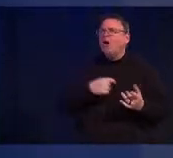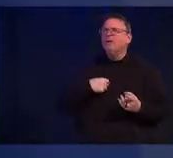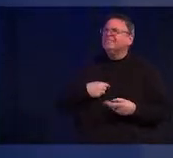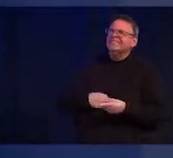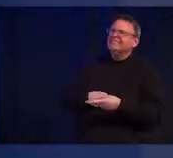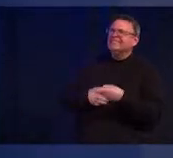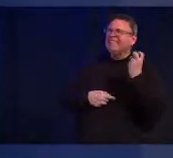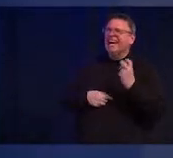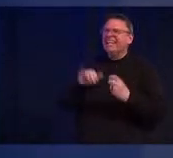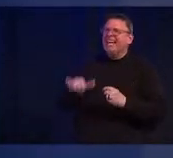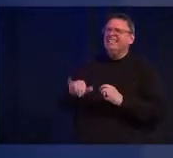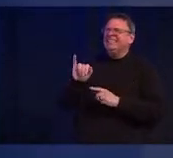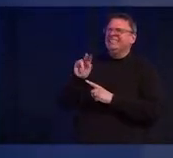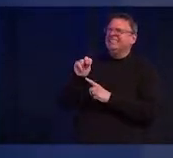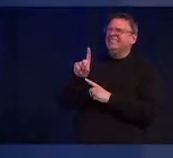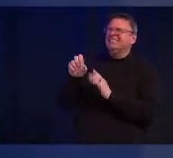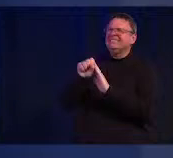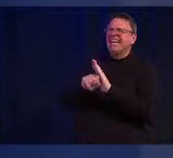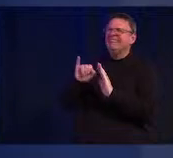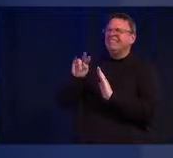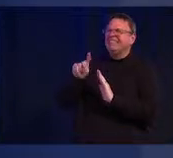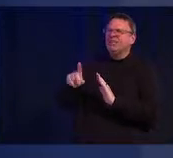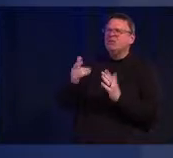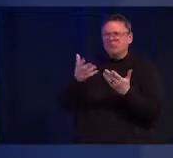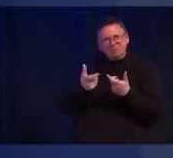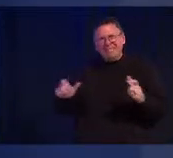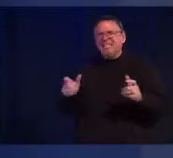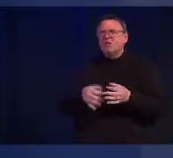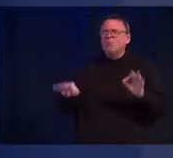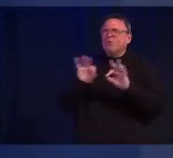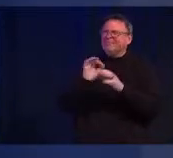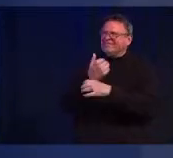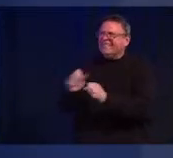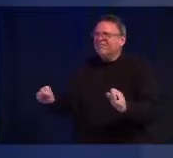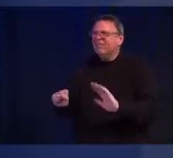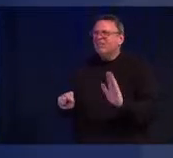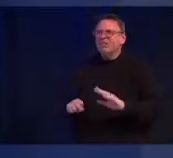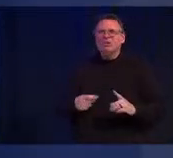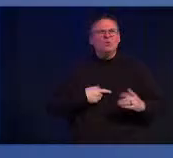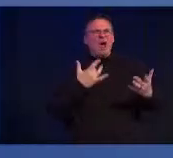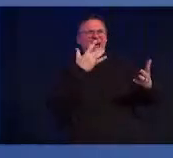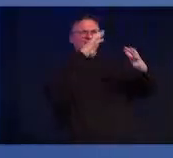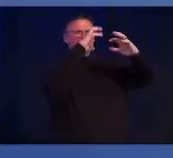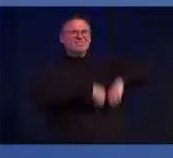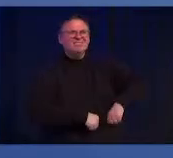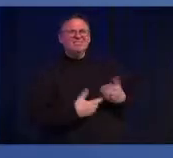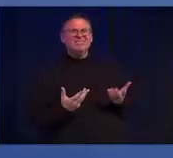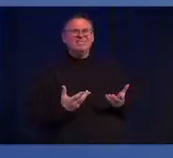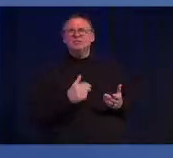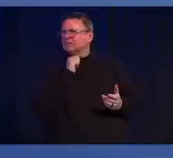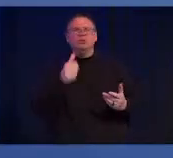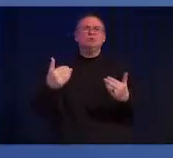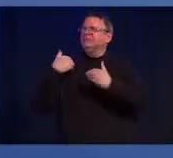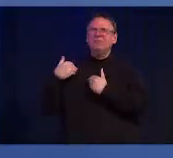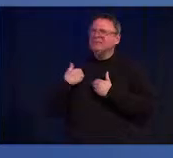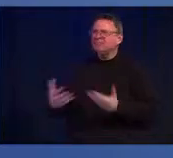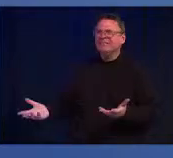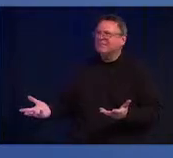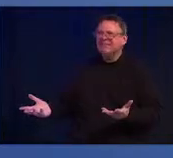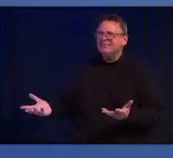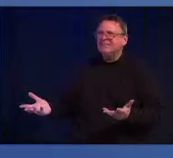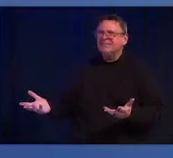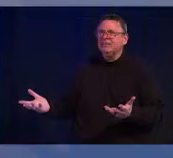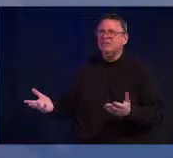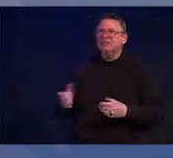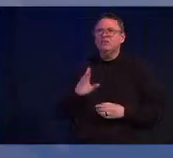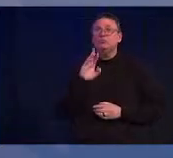Indiana has said makes a huge difference in the safety of our communities? That's just irresponsible. Mr. Braun? Well, I'll